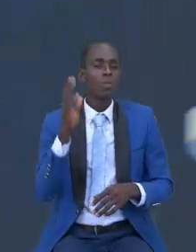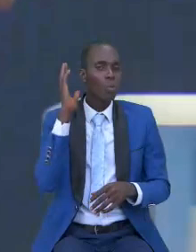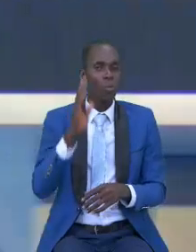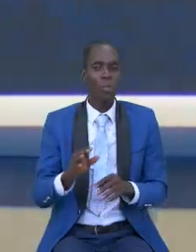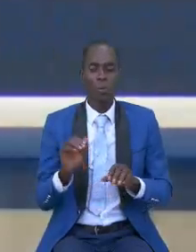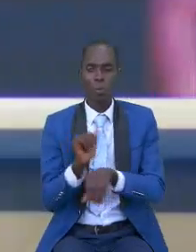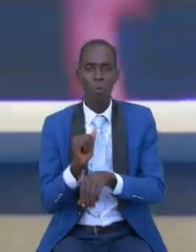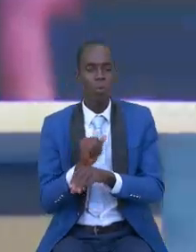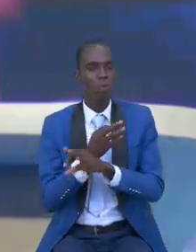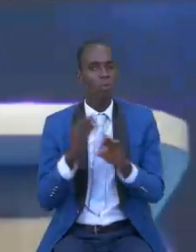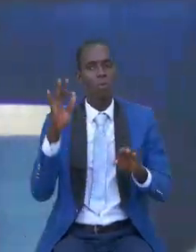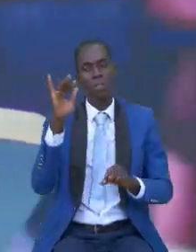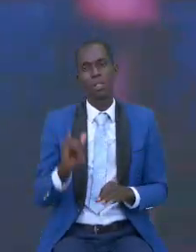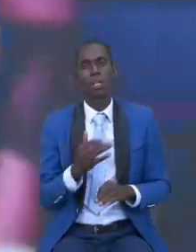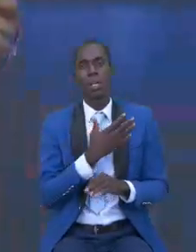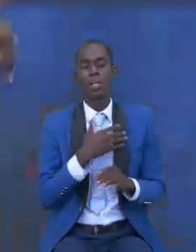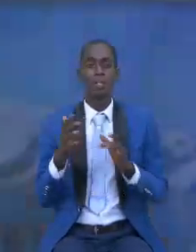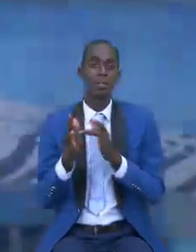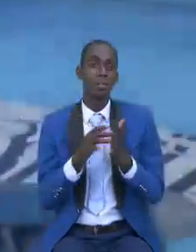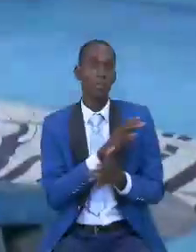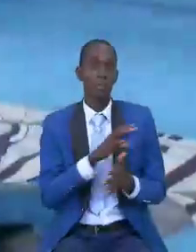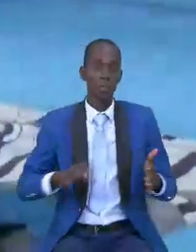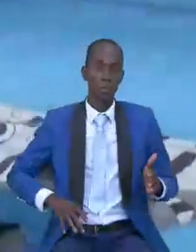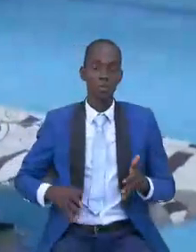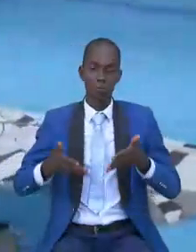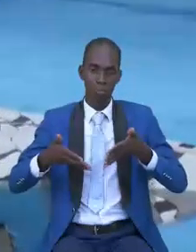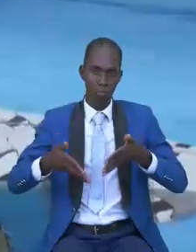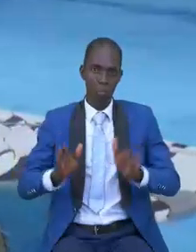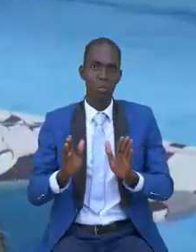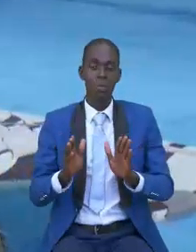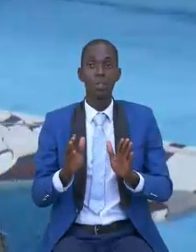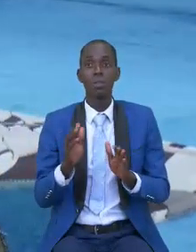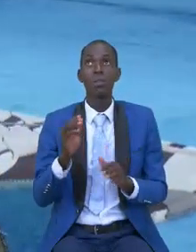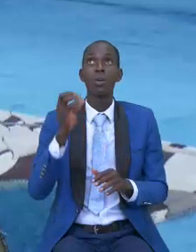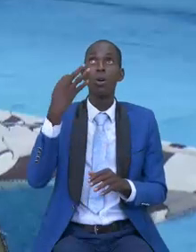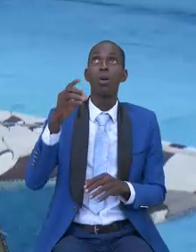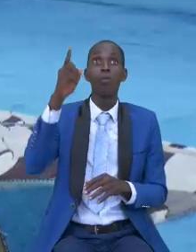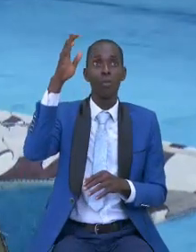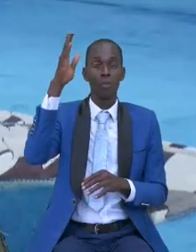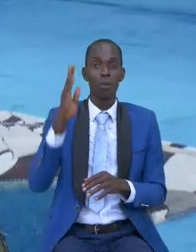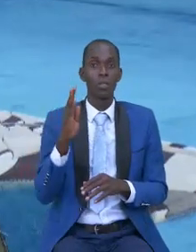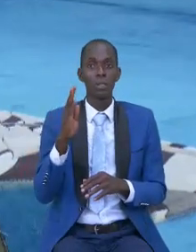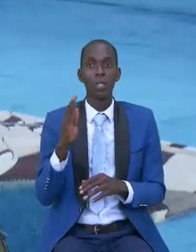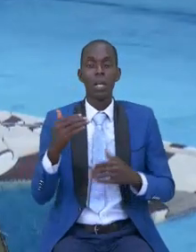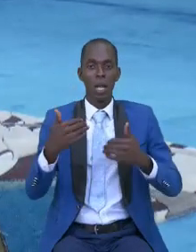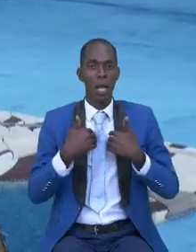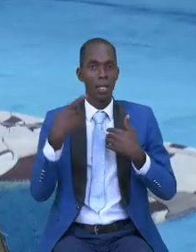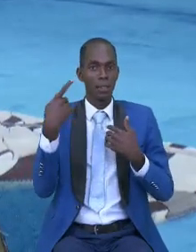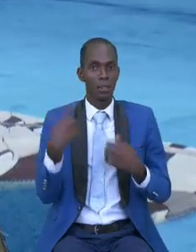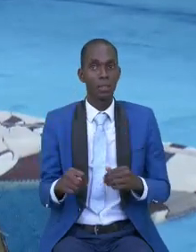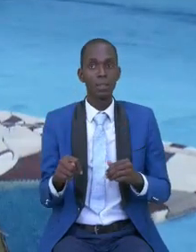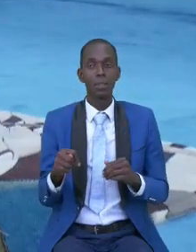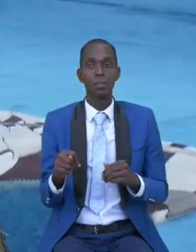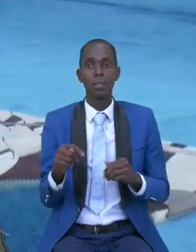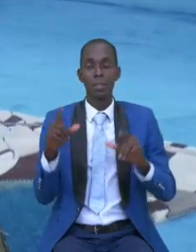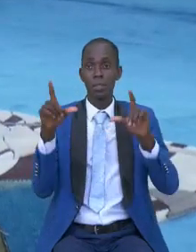And Jesus Christ approved of God. He has the approval of heaven. He